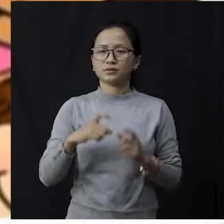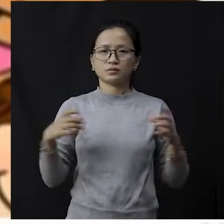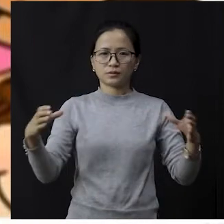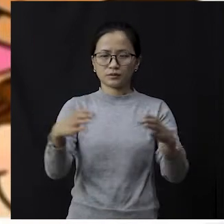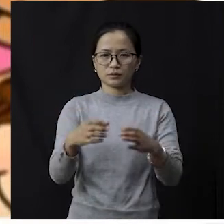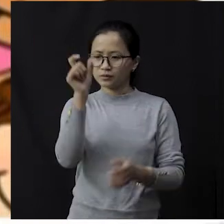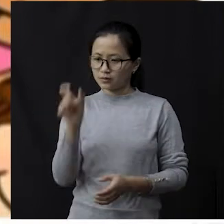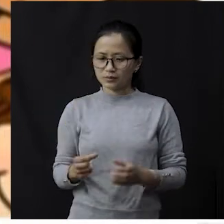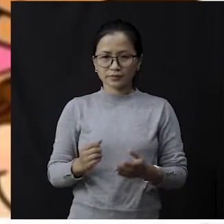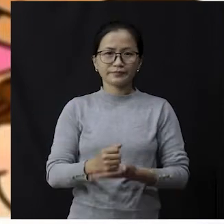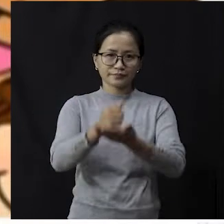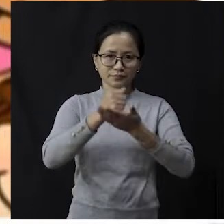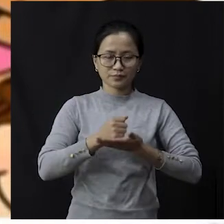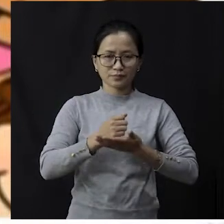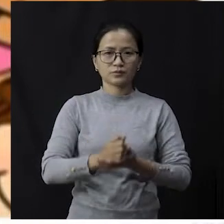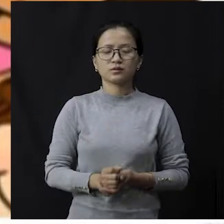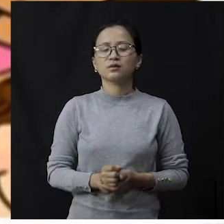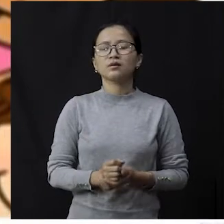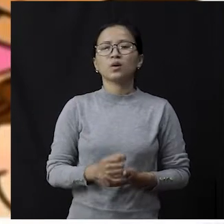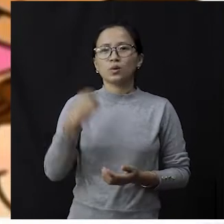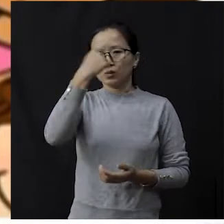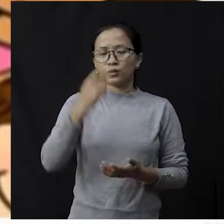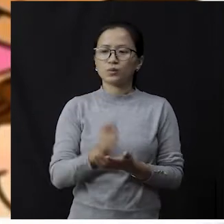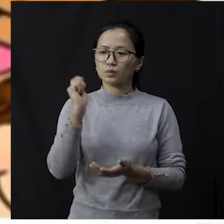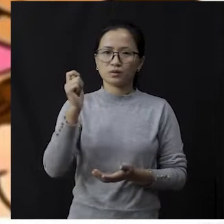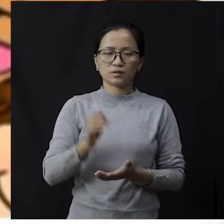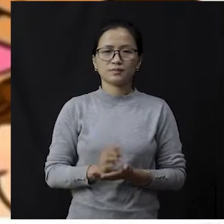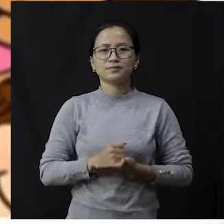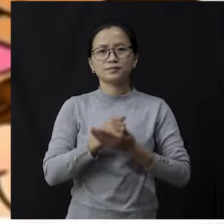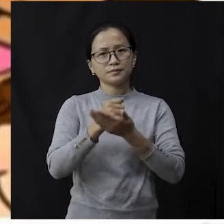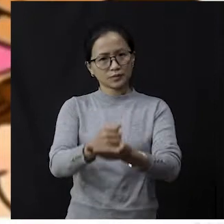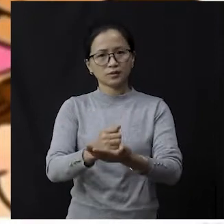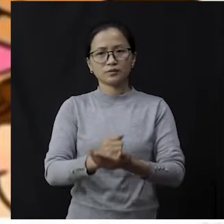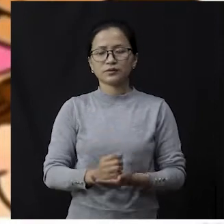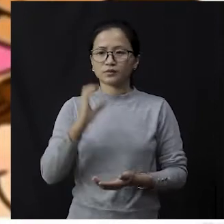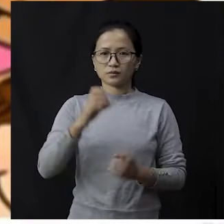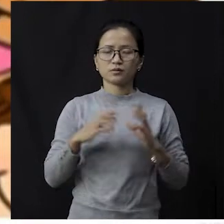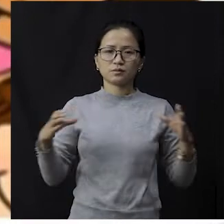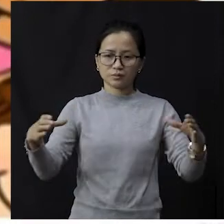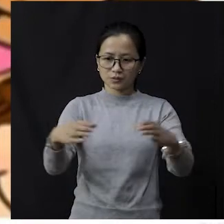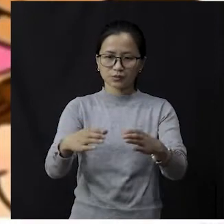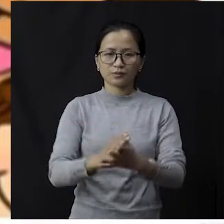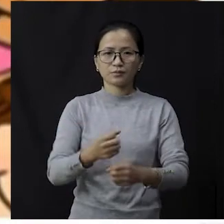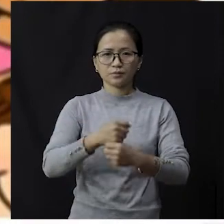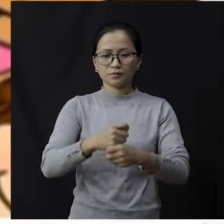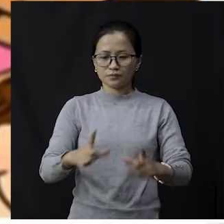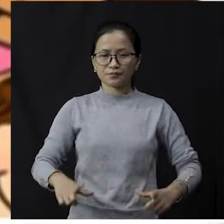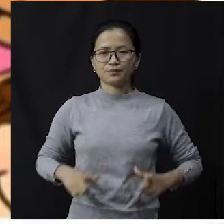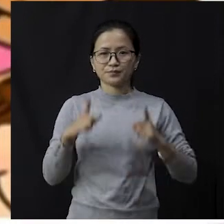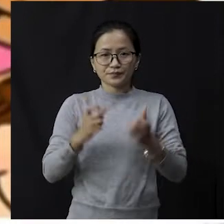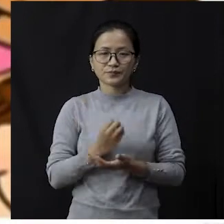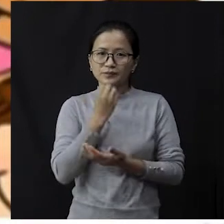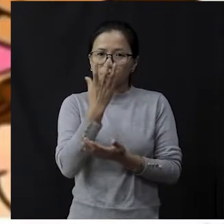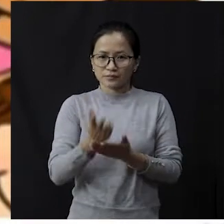helpers. Community helpers are the people who work and help the community by making our life